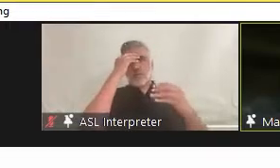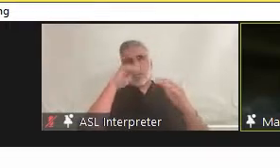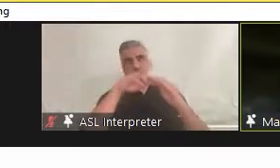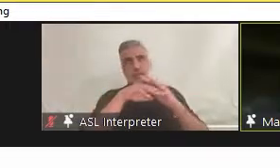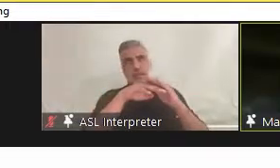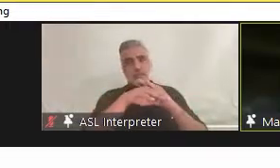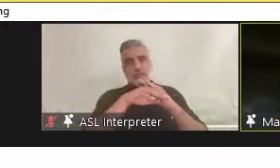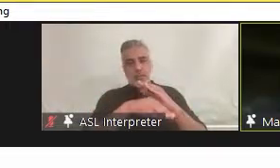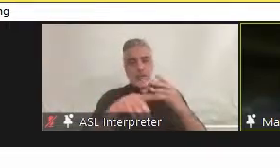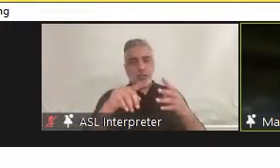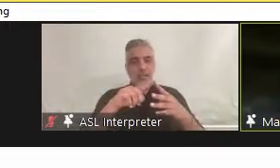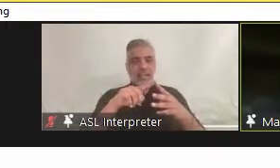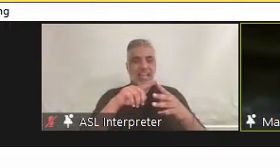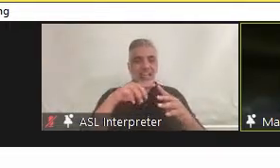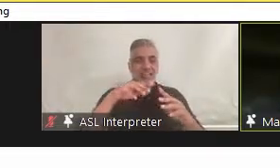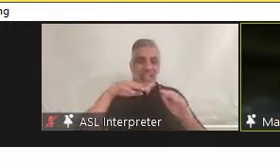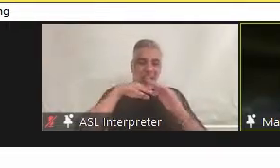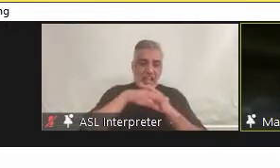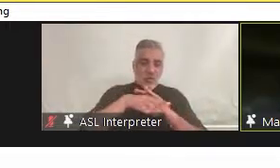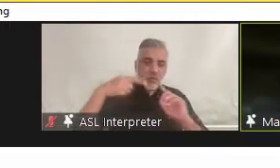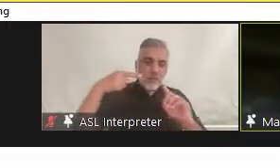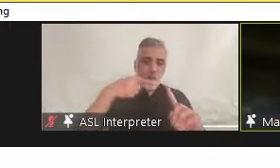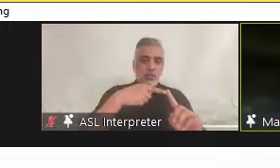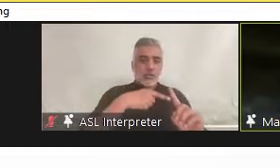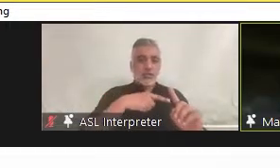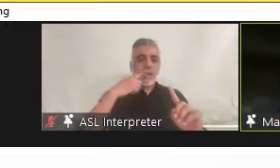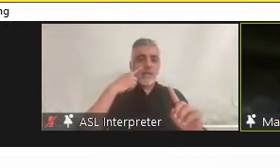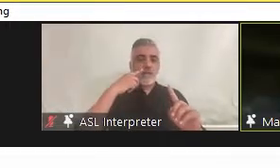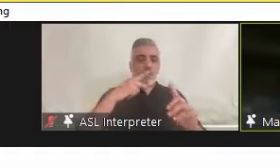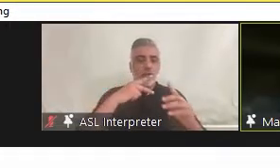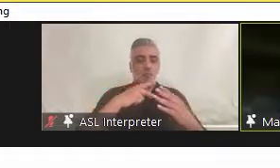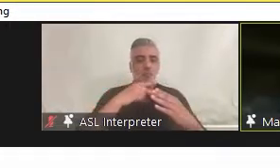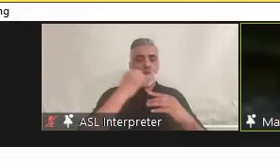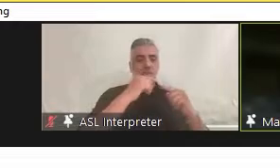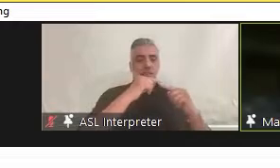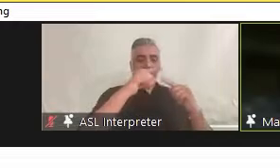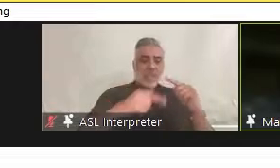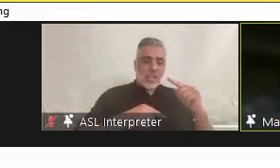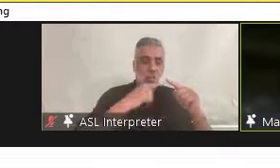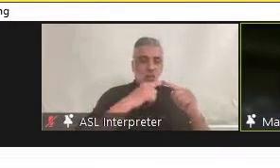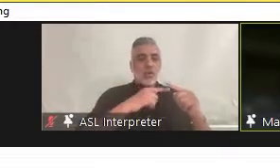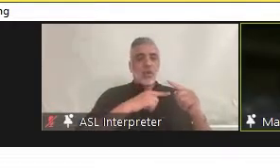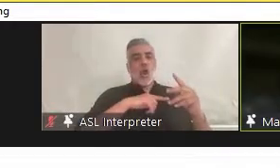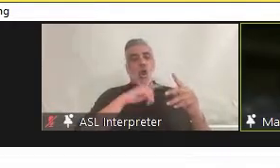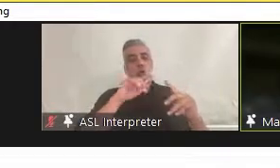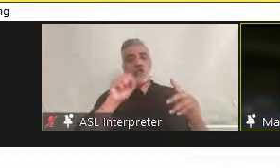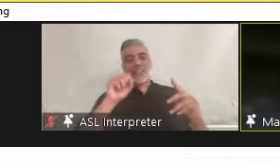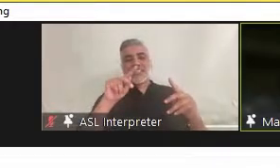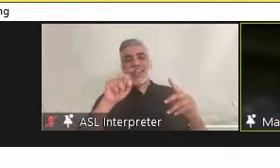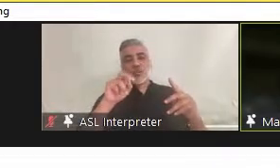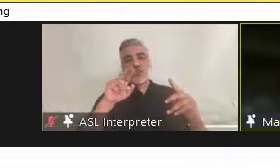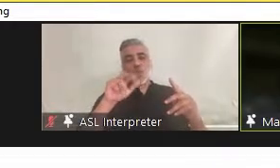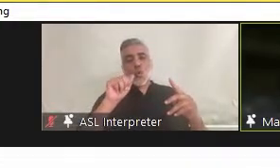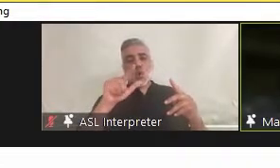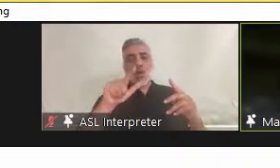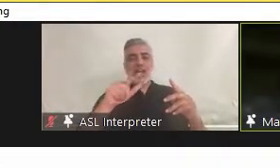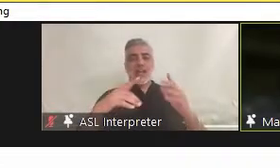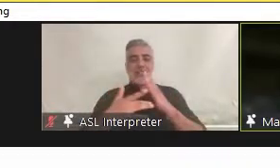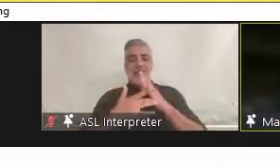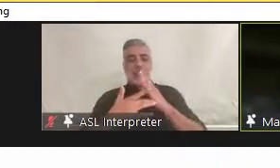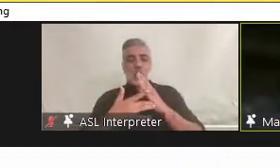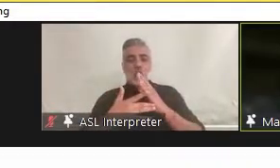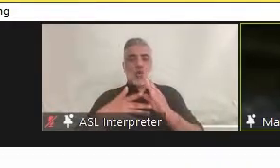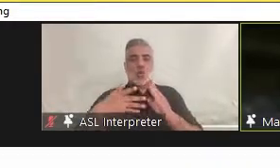accessibility entry points in the project cycle, but also sectoral and technical guidance, focusing,